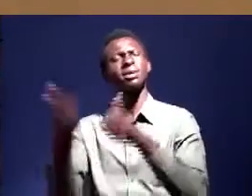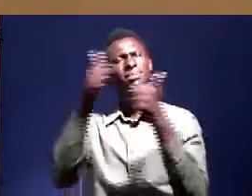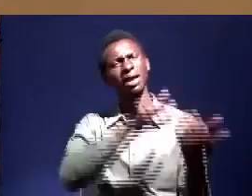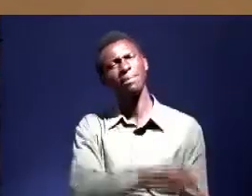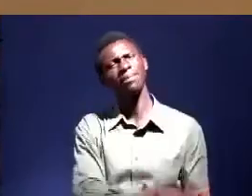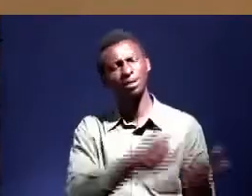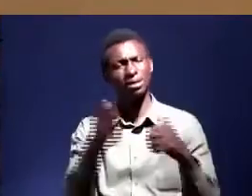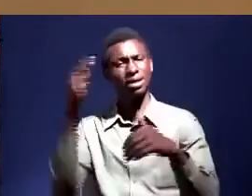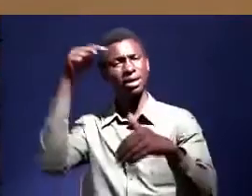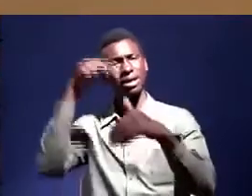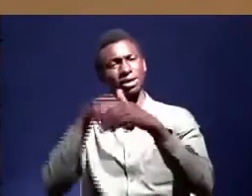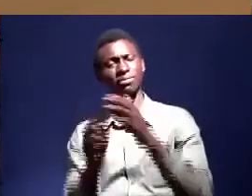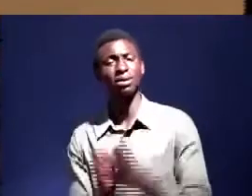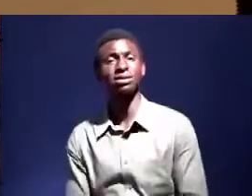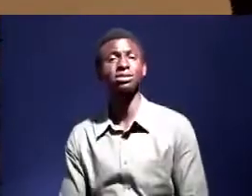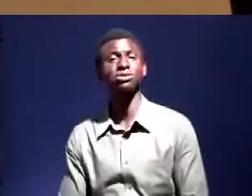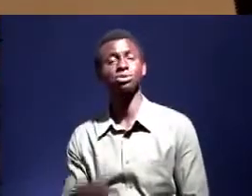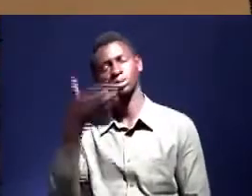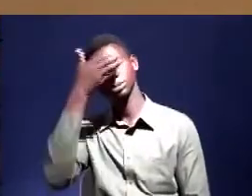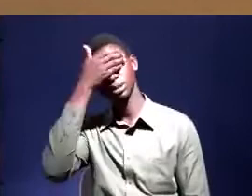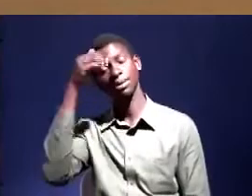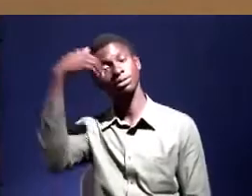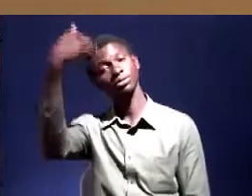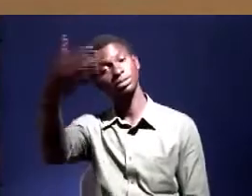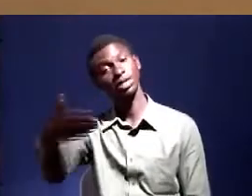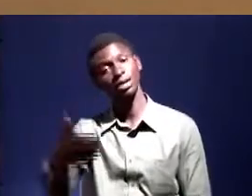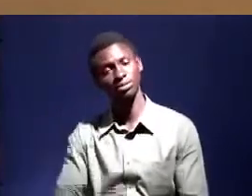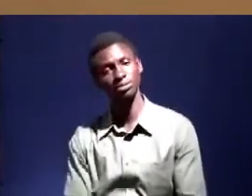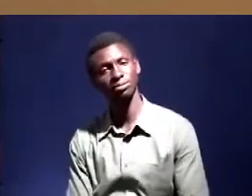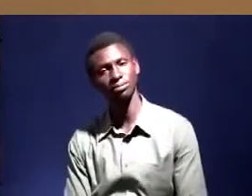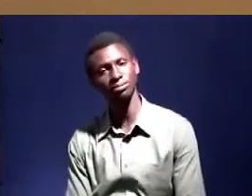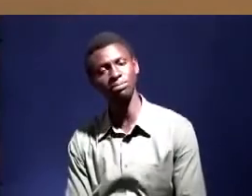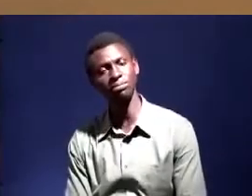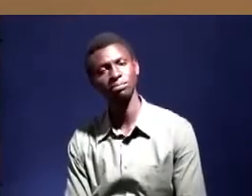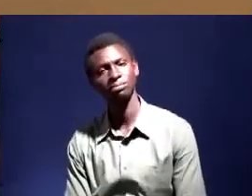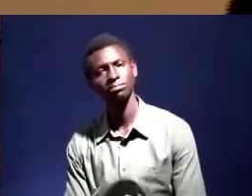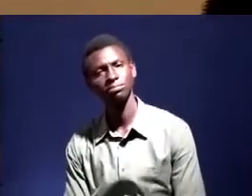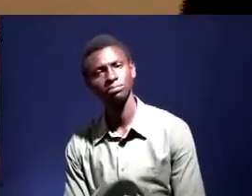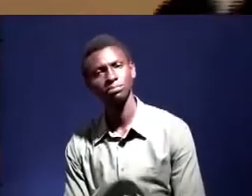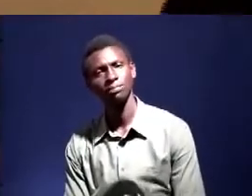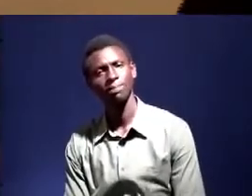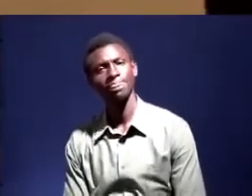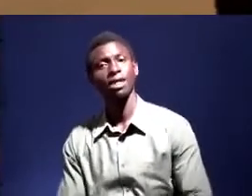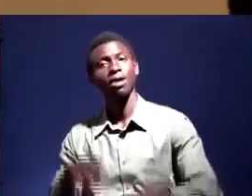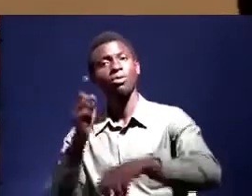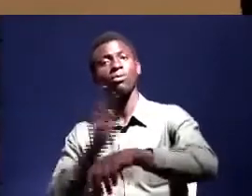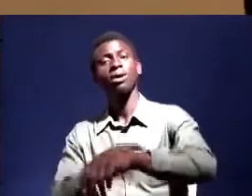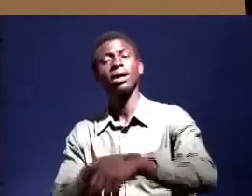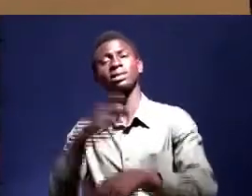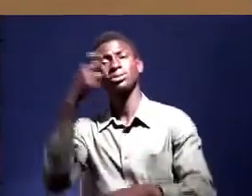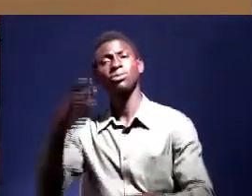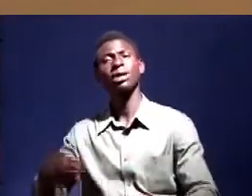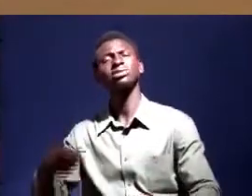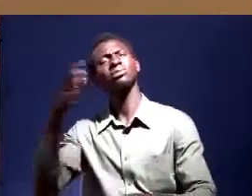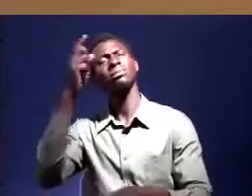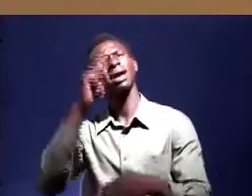when thousands viewing this program via satellite are baptized next Sabbath,